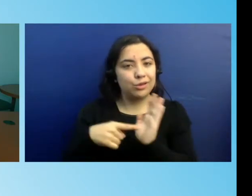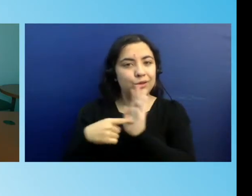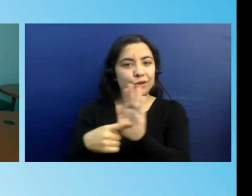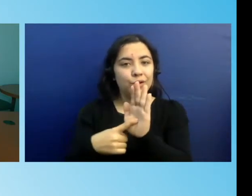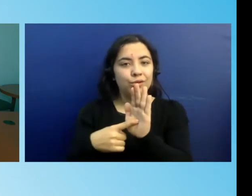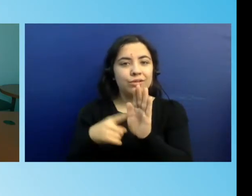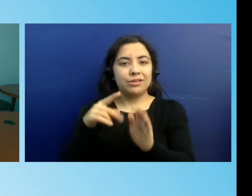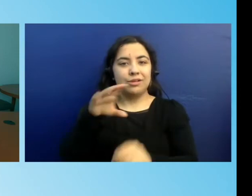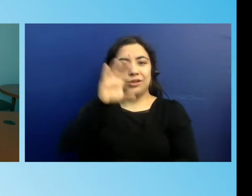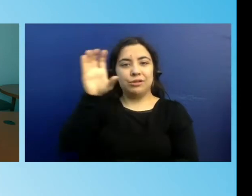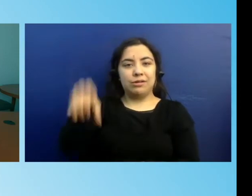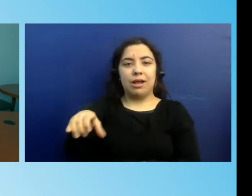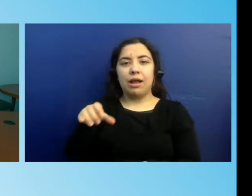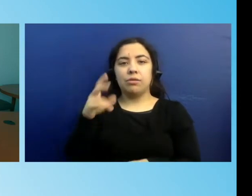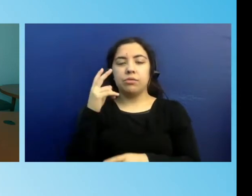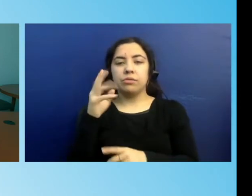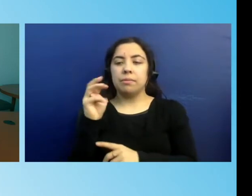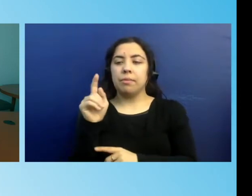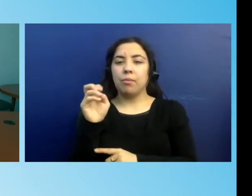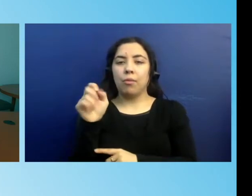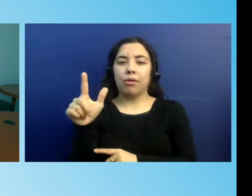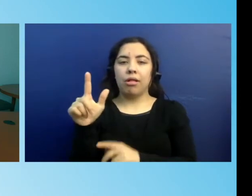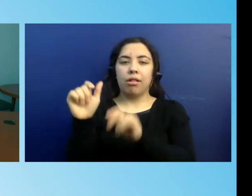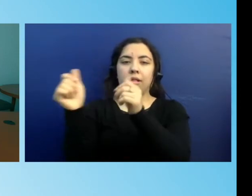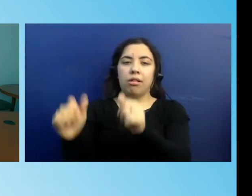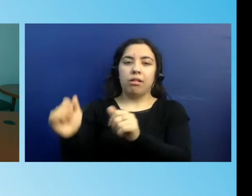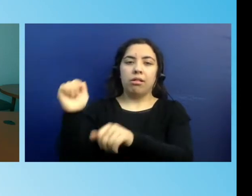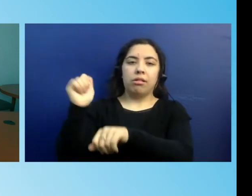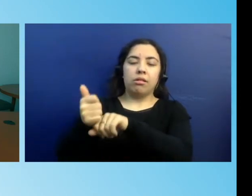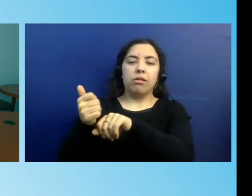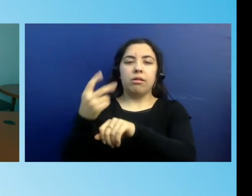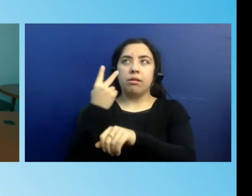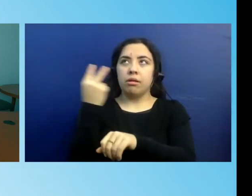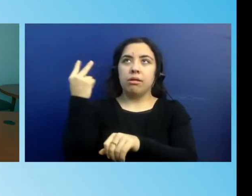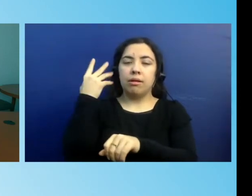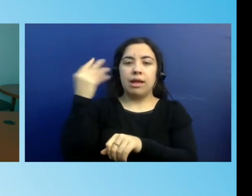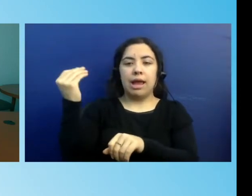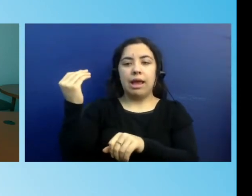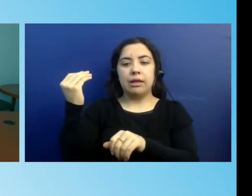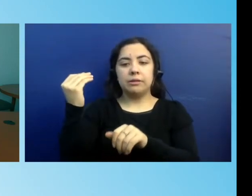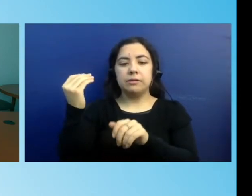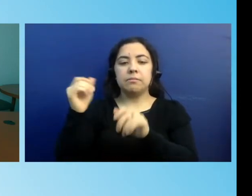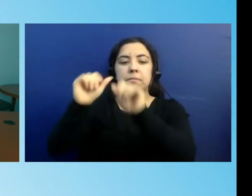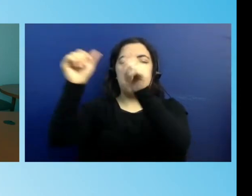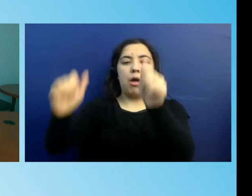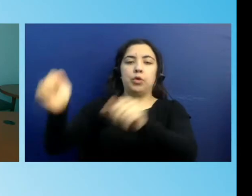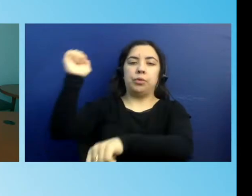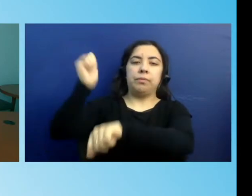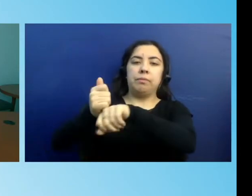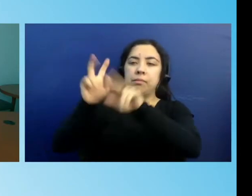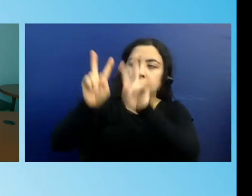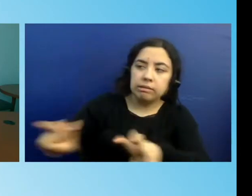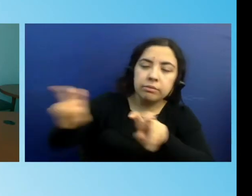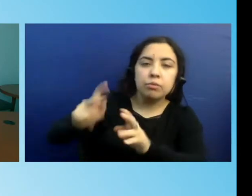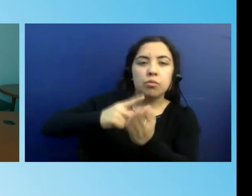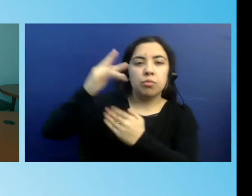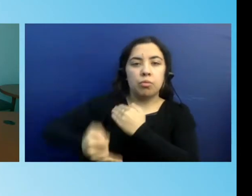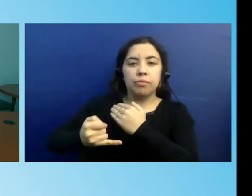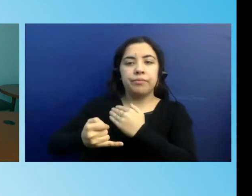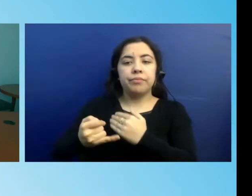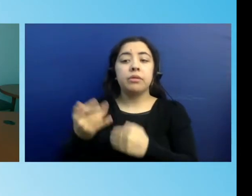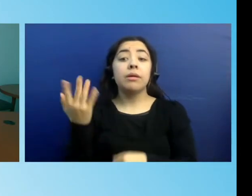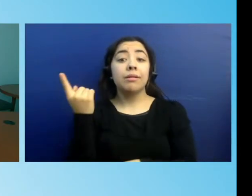Assessments Project. In August of last year, the City of Chicago, in partnership with the Department of Cultural Affairs and Special